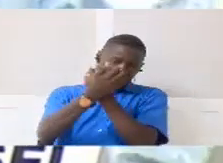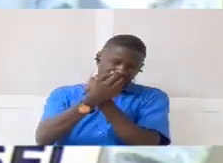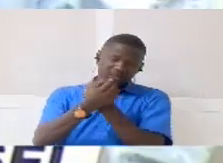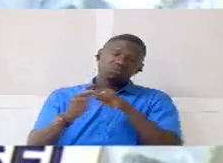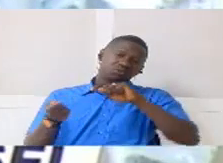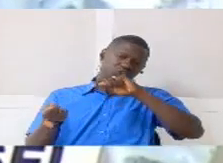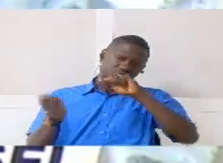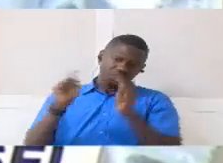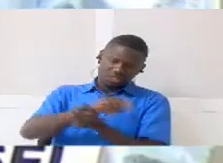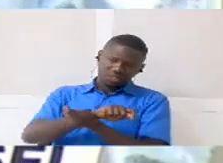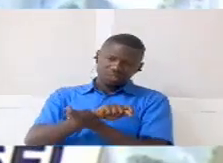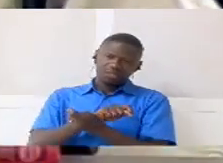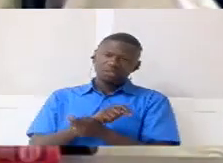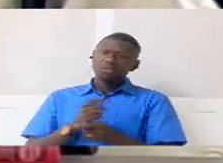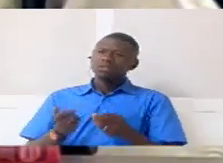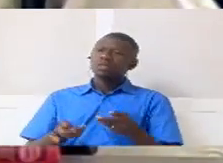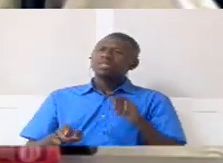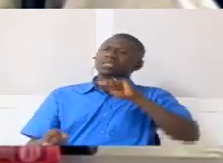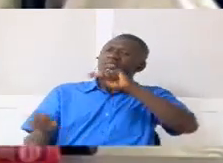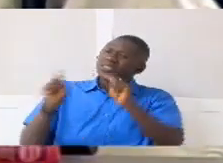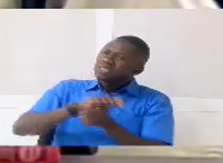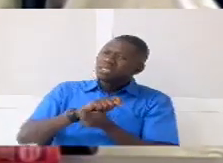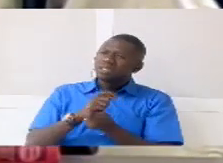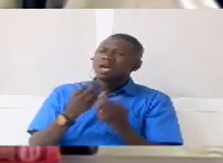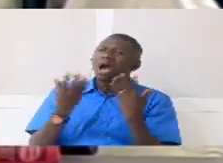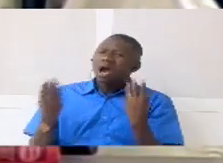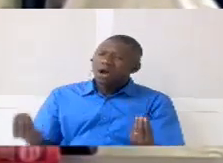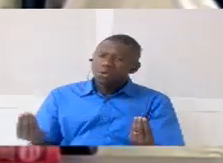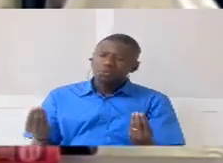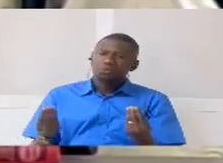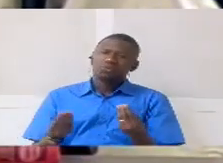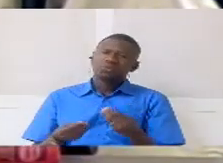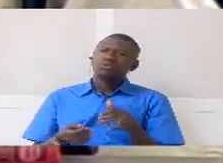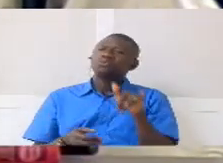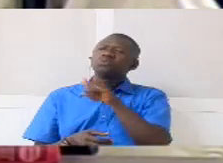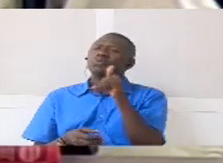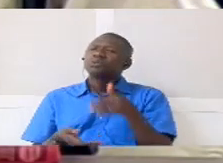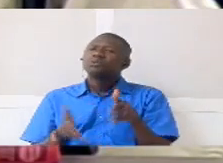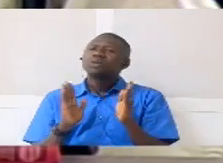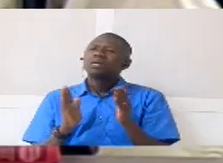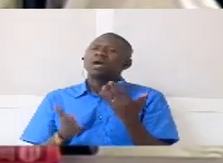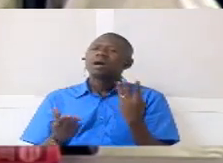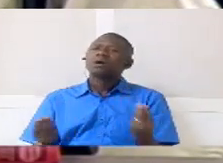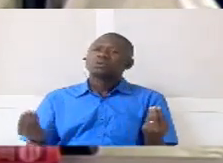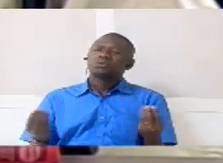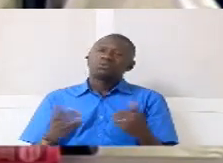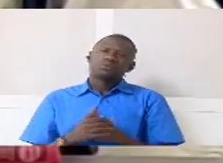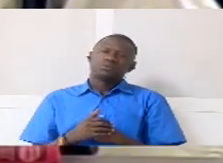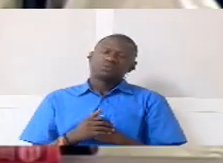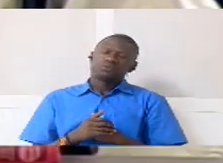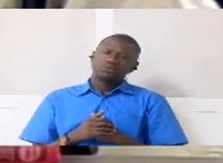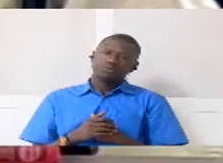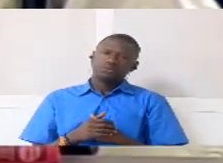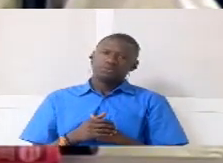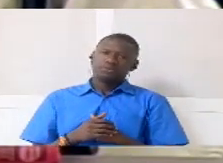kumoe meitandu wala mnyintiko. Nia molu nati kasola, nibe fintela inyanta kela molu leti menu falinta. Wo